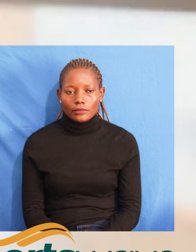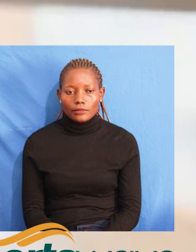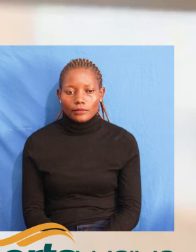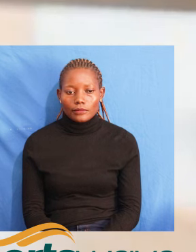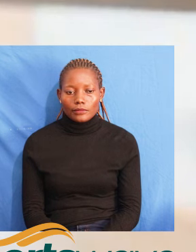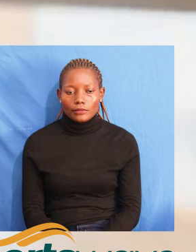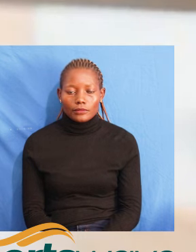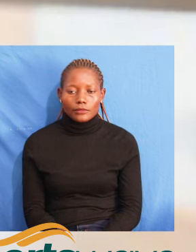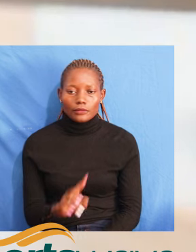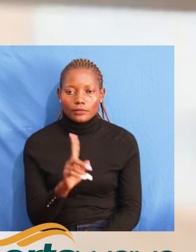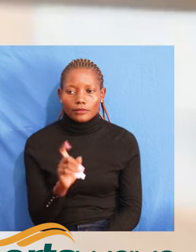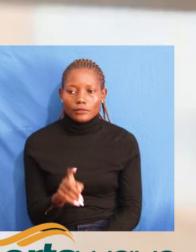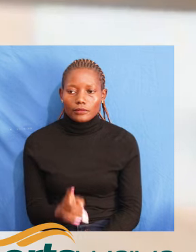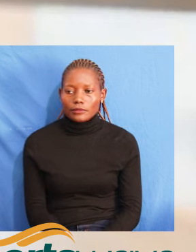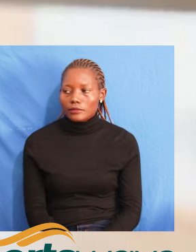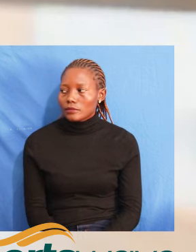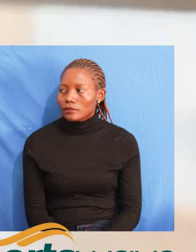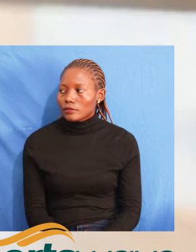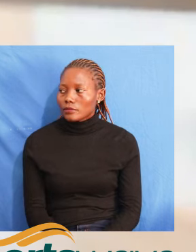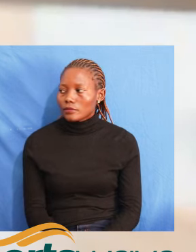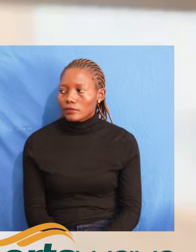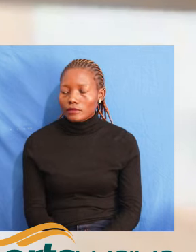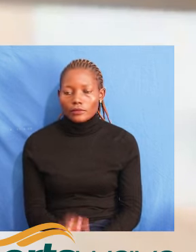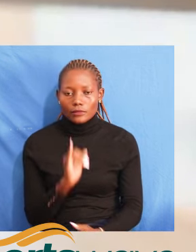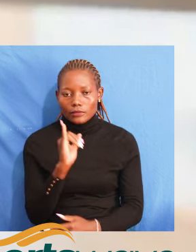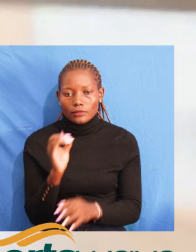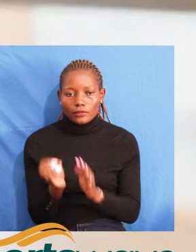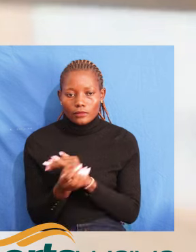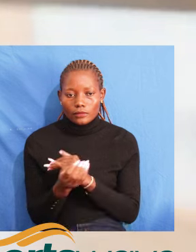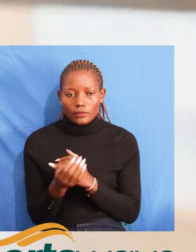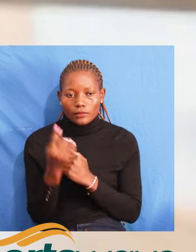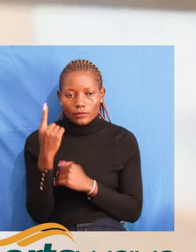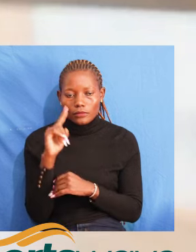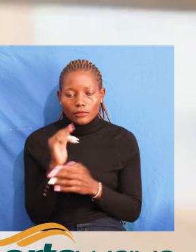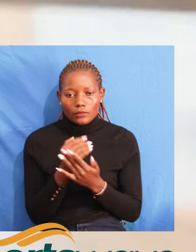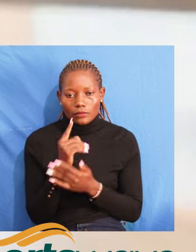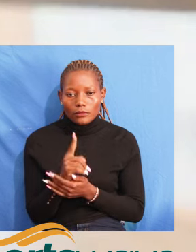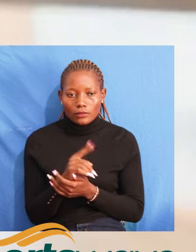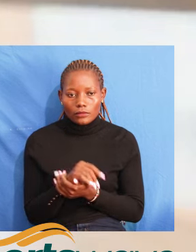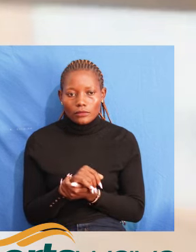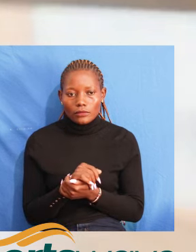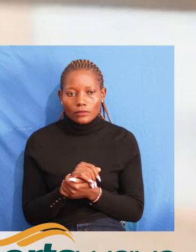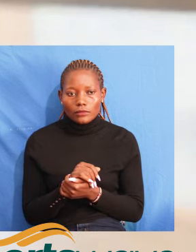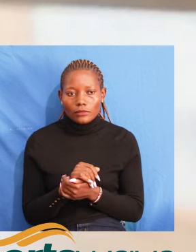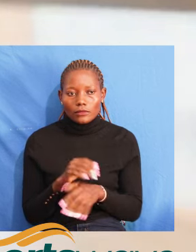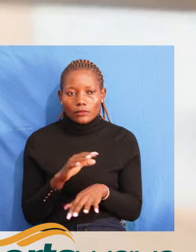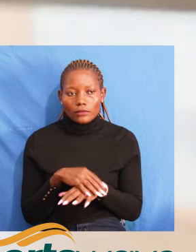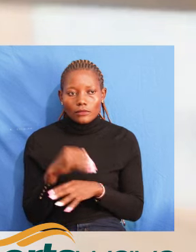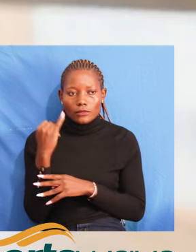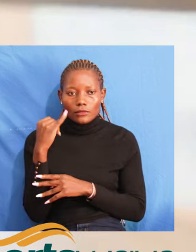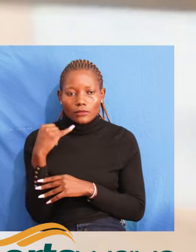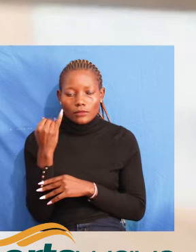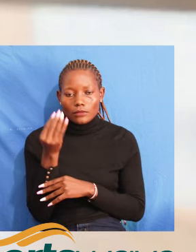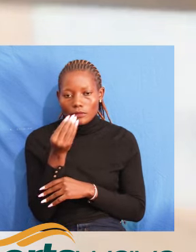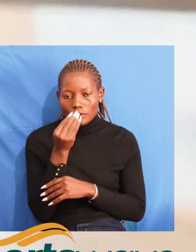The question is it advisable for someone on juicing diet to do intense training?